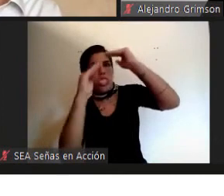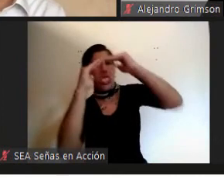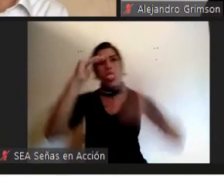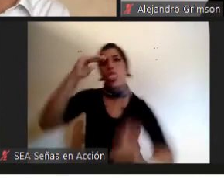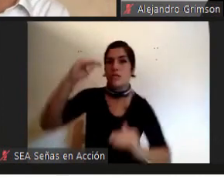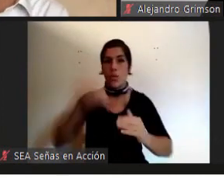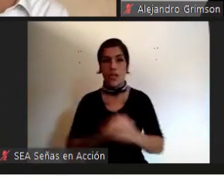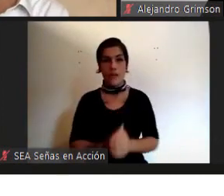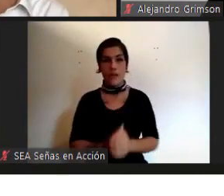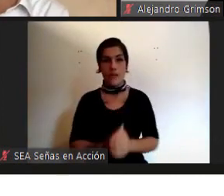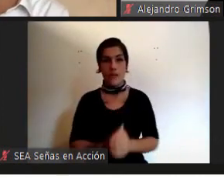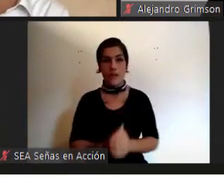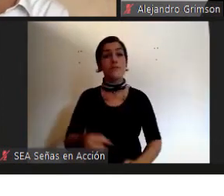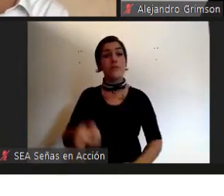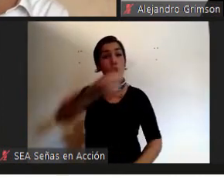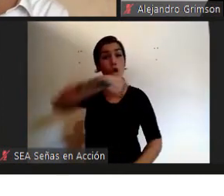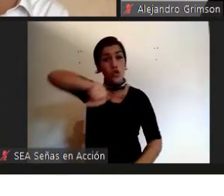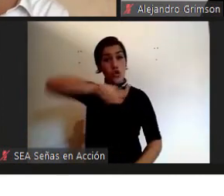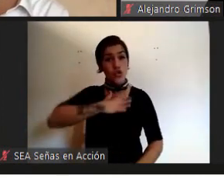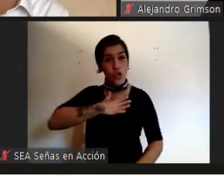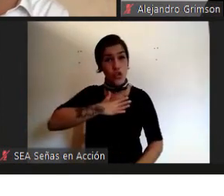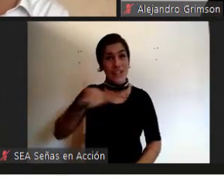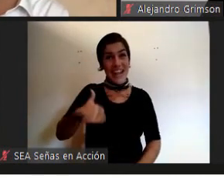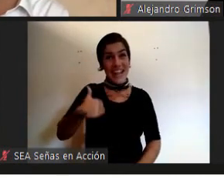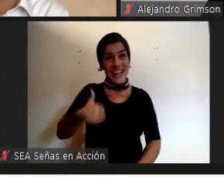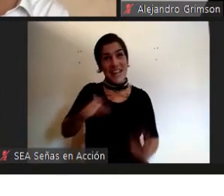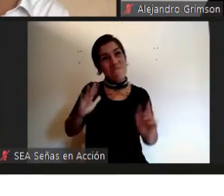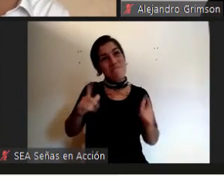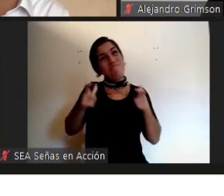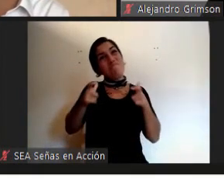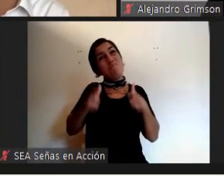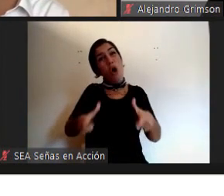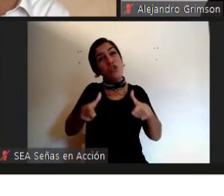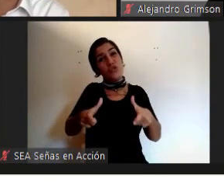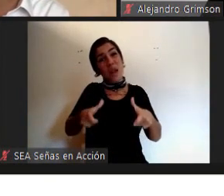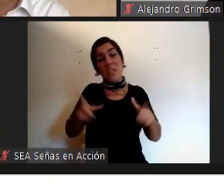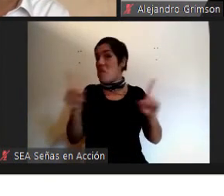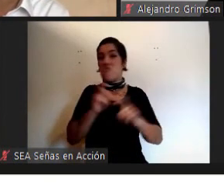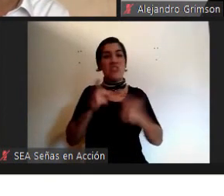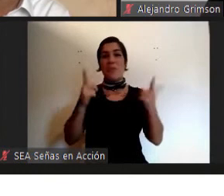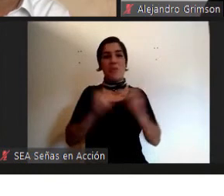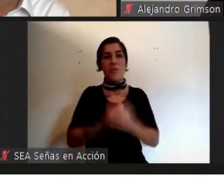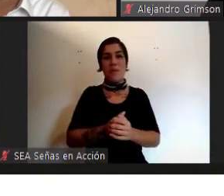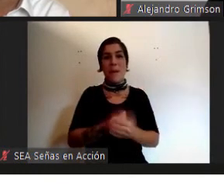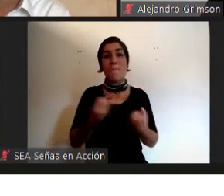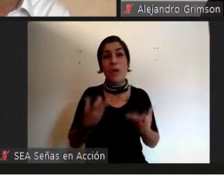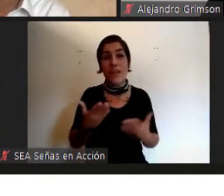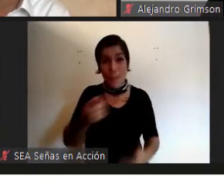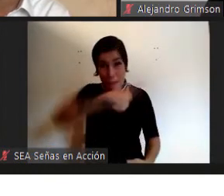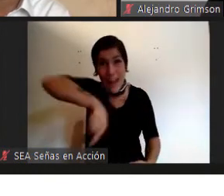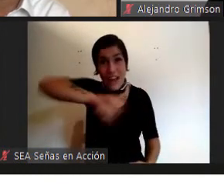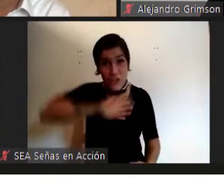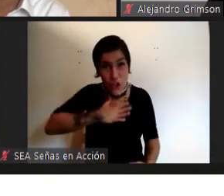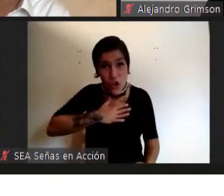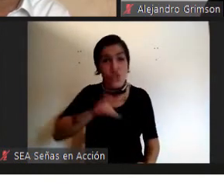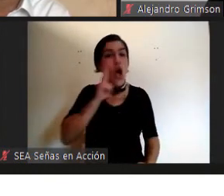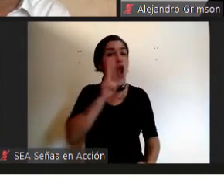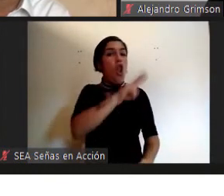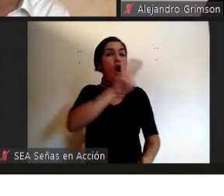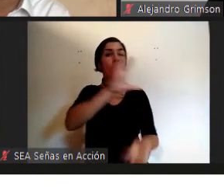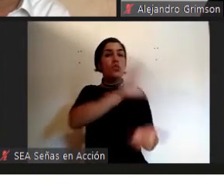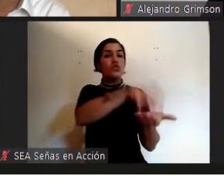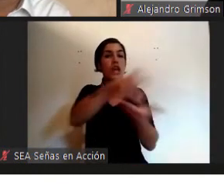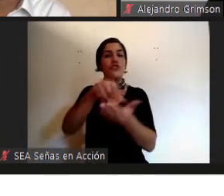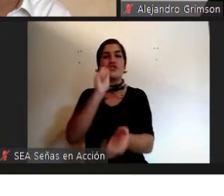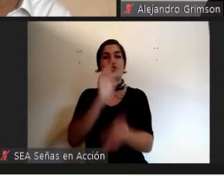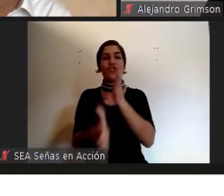We don't have such a problem because our museums are free of charge, at least not losing any